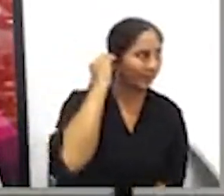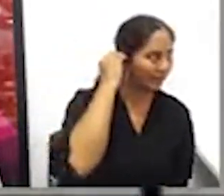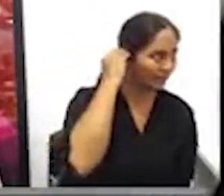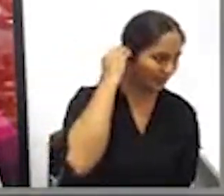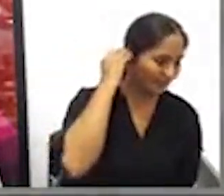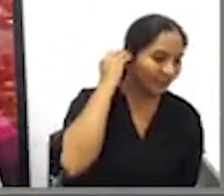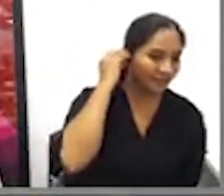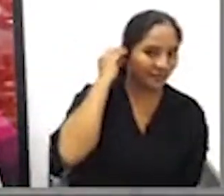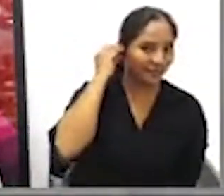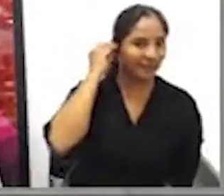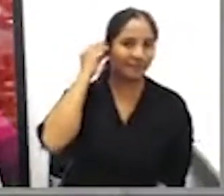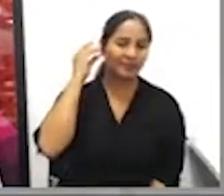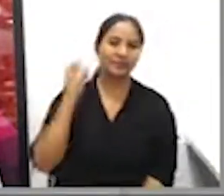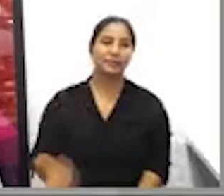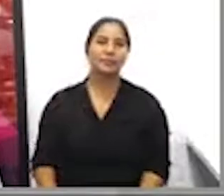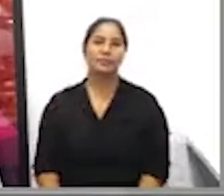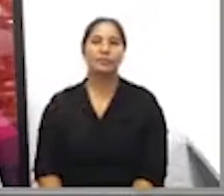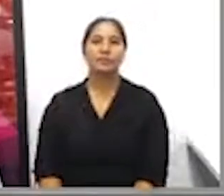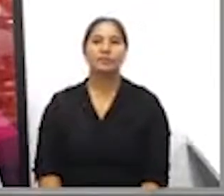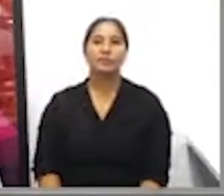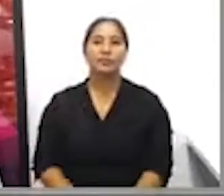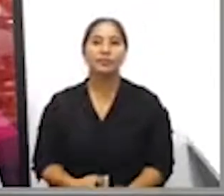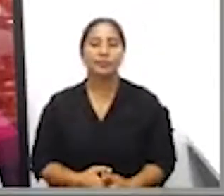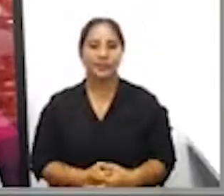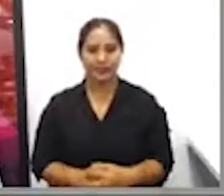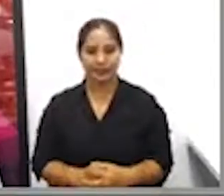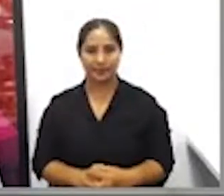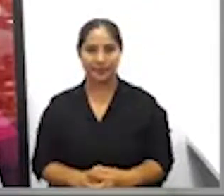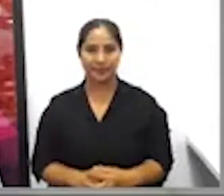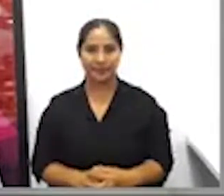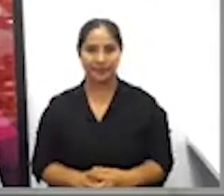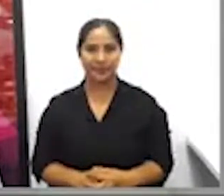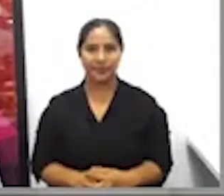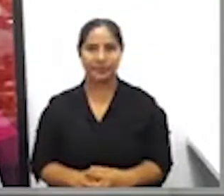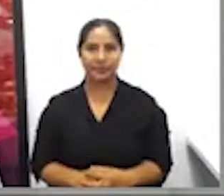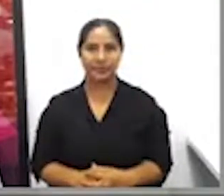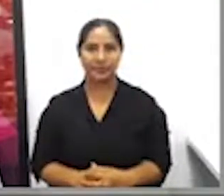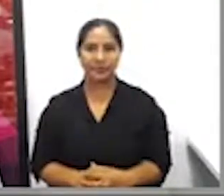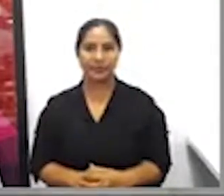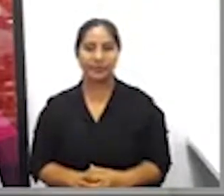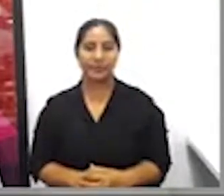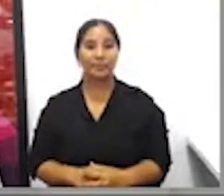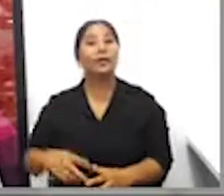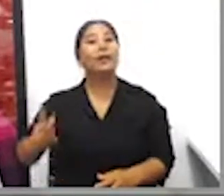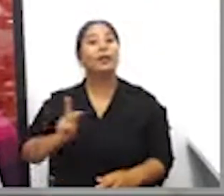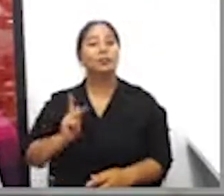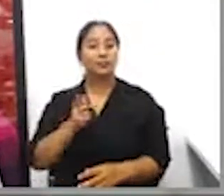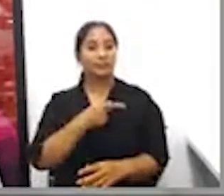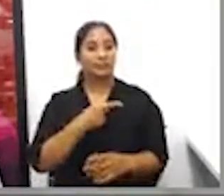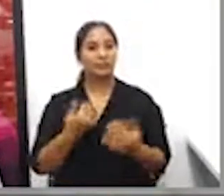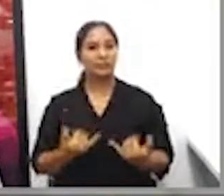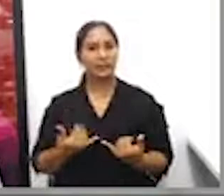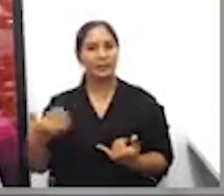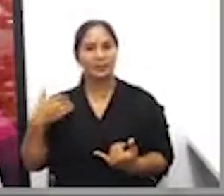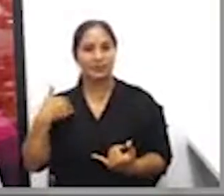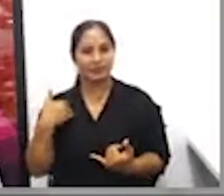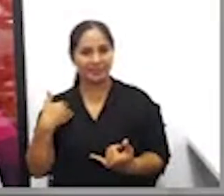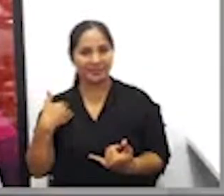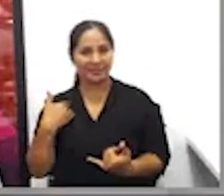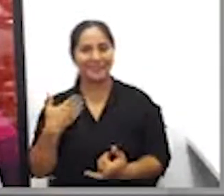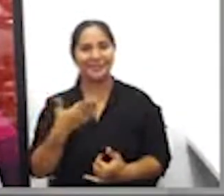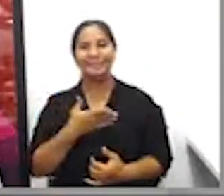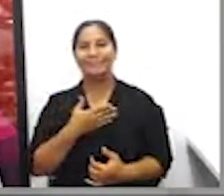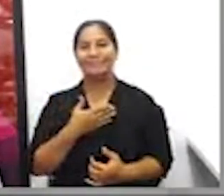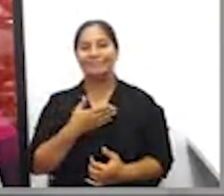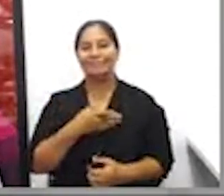I'd say first you need to ask ASEAN itself. We are delighted to have a comprehensive strategic partnership